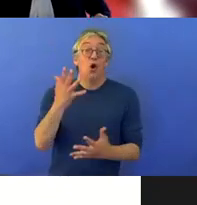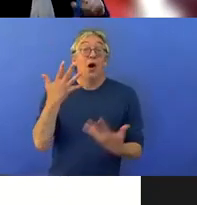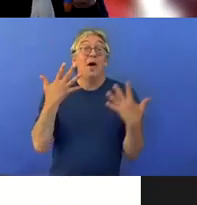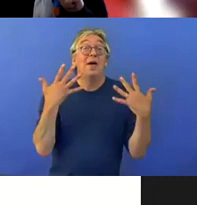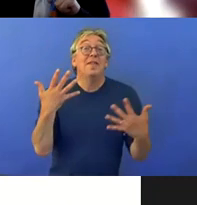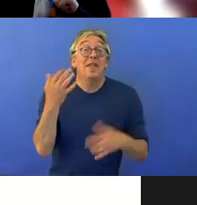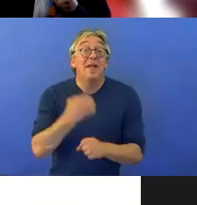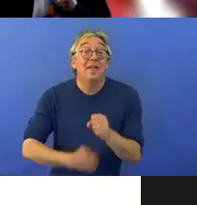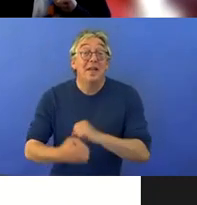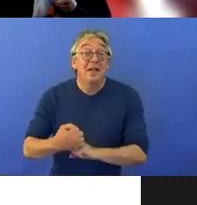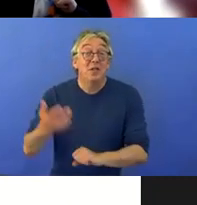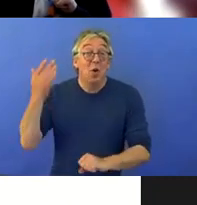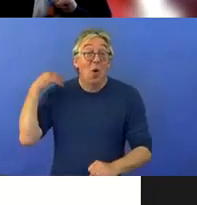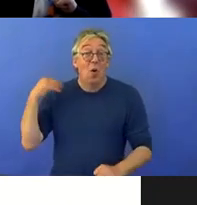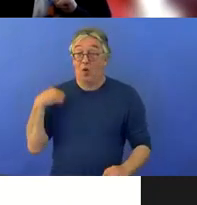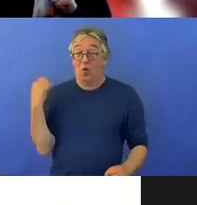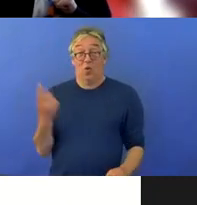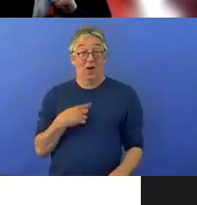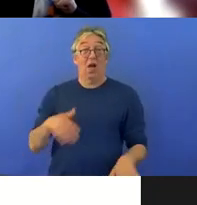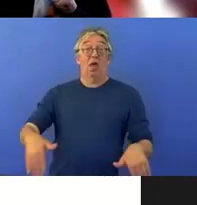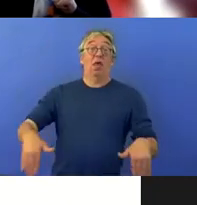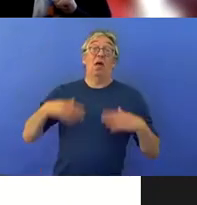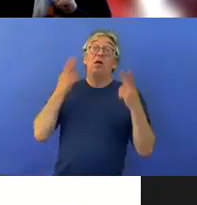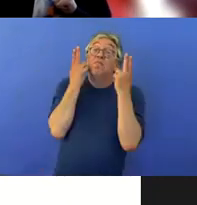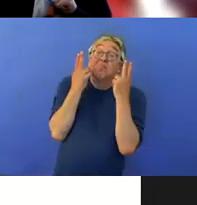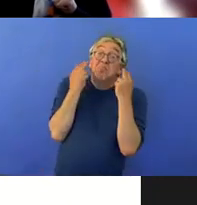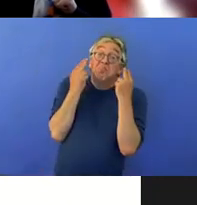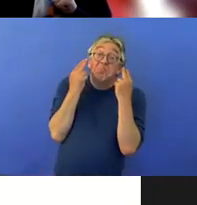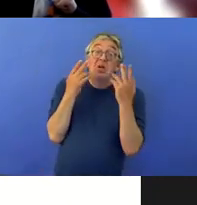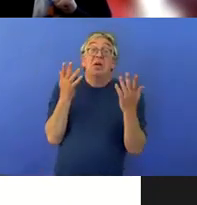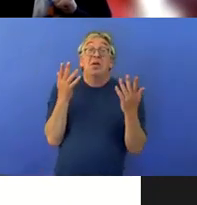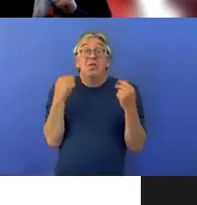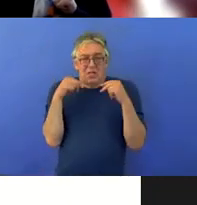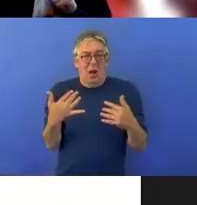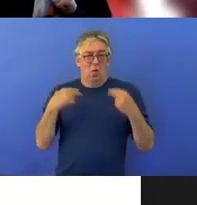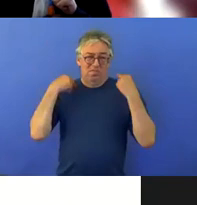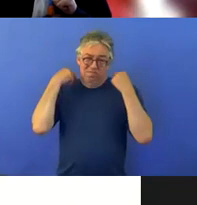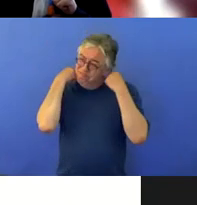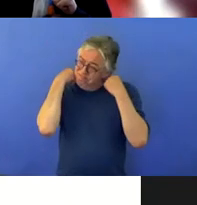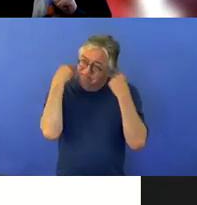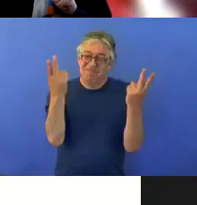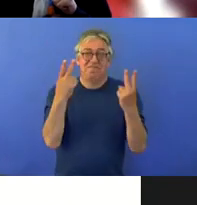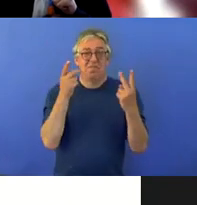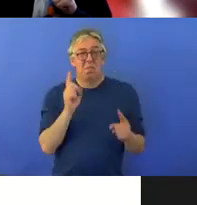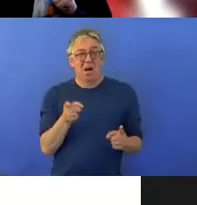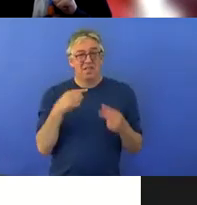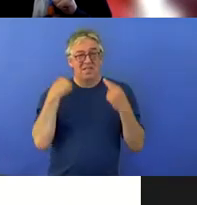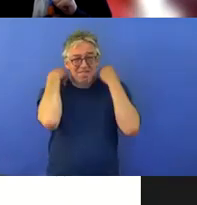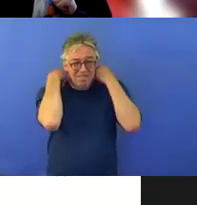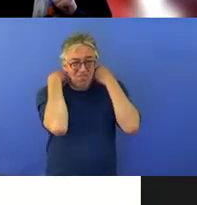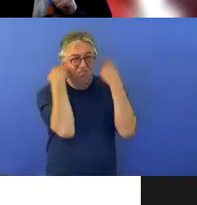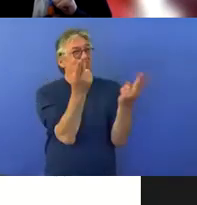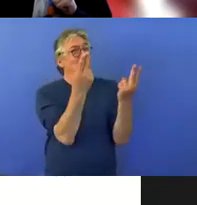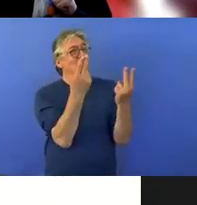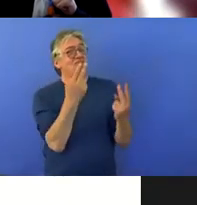progress that we're making. We need to support each other, and we need to speak up, speak loudly and proudly, and